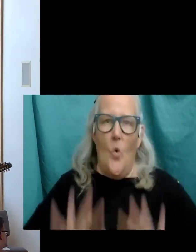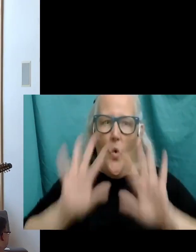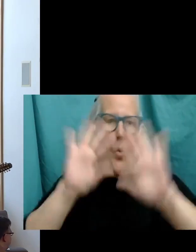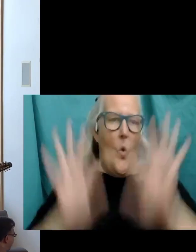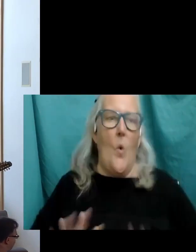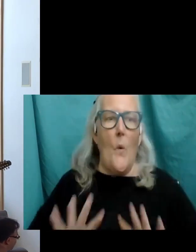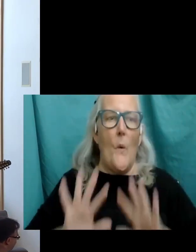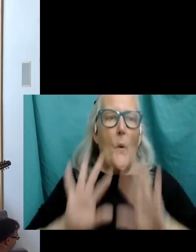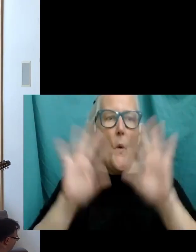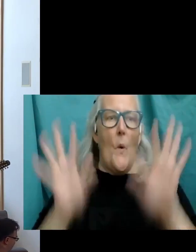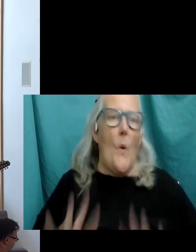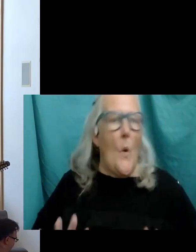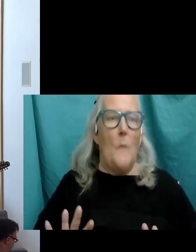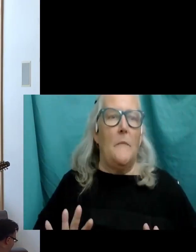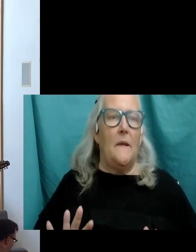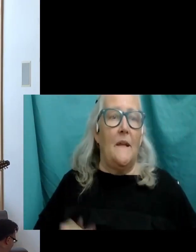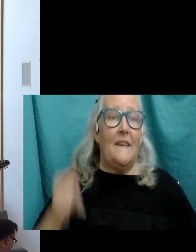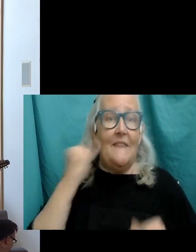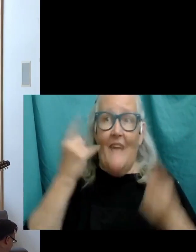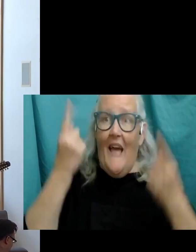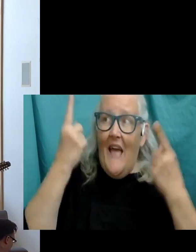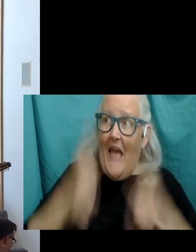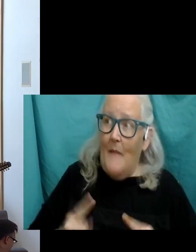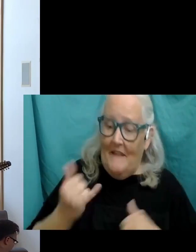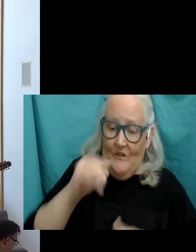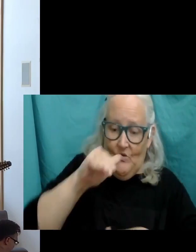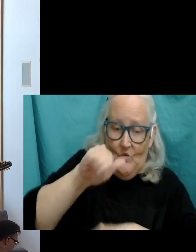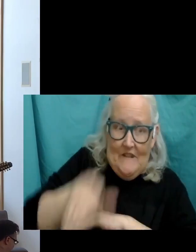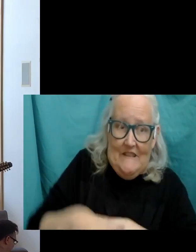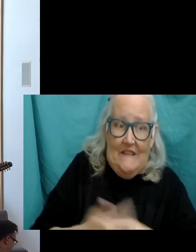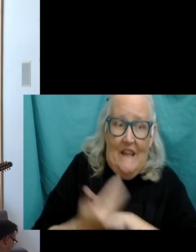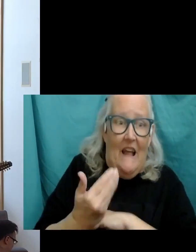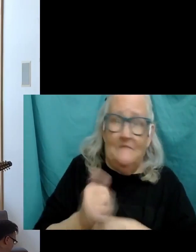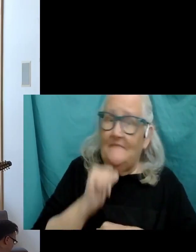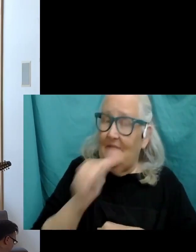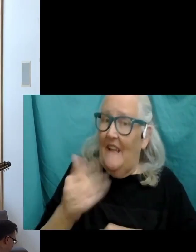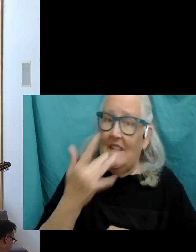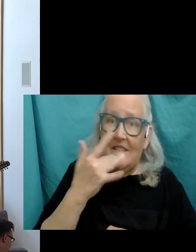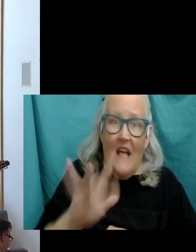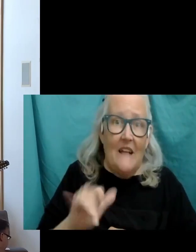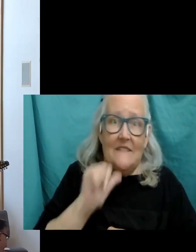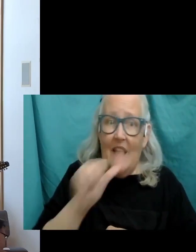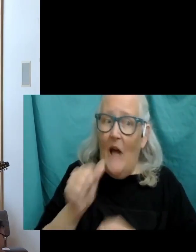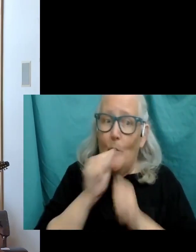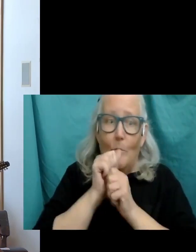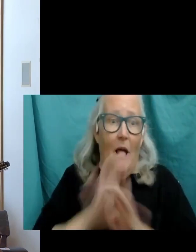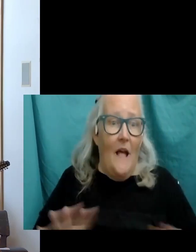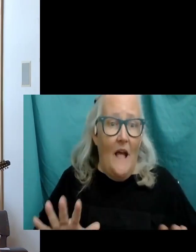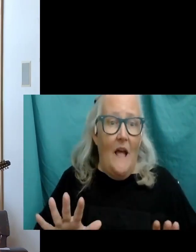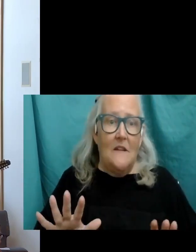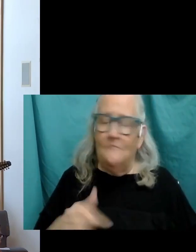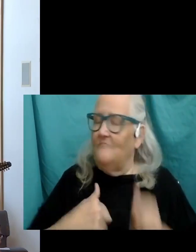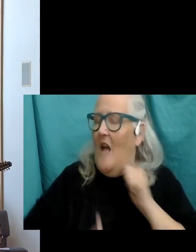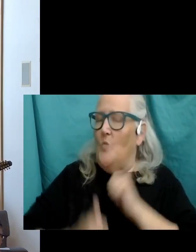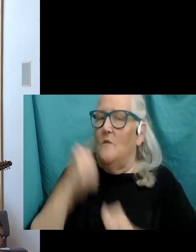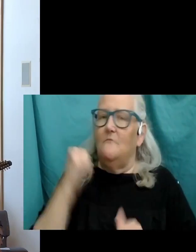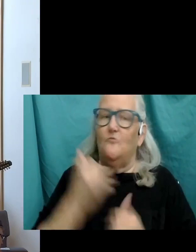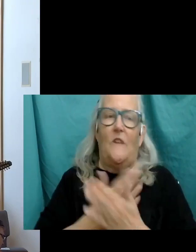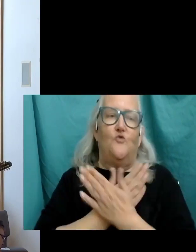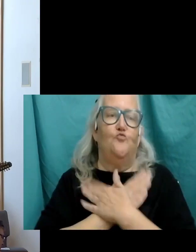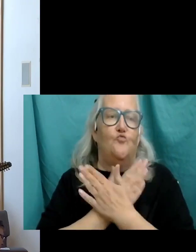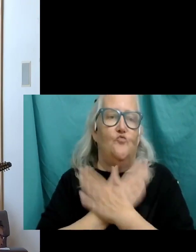storm. And if this night be unblessed, I shall not take my rest until I